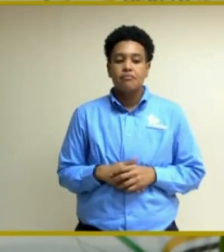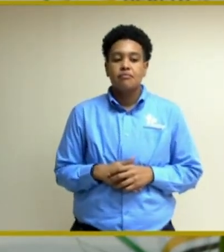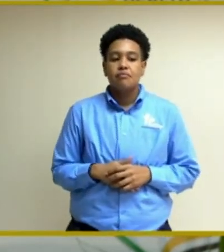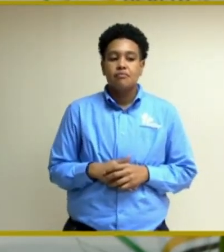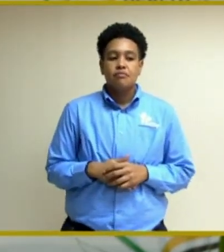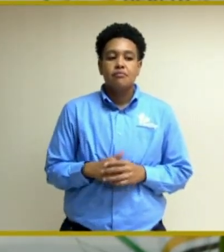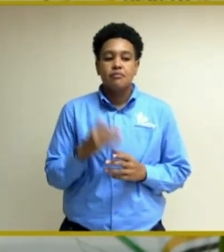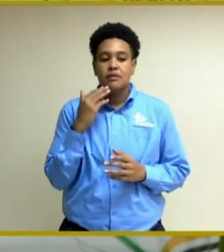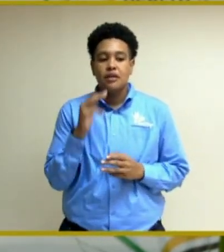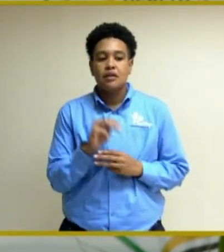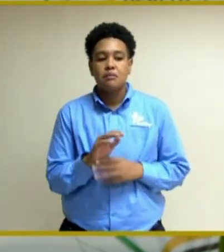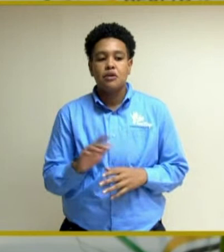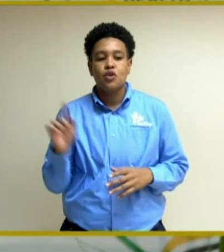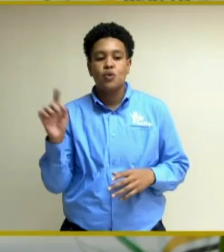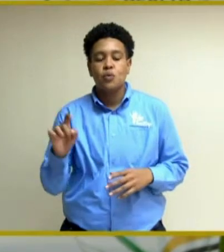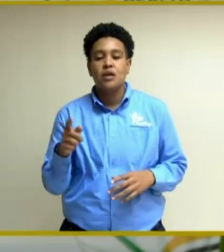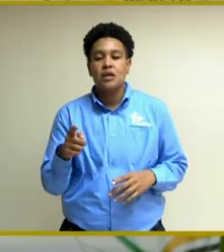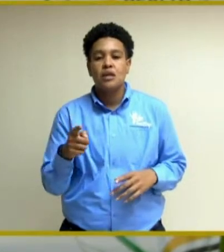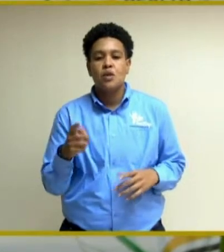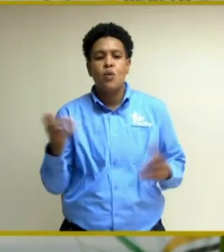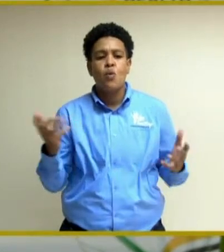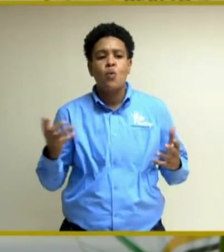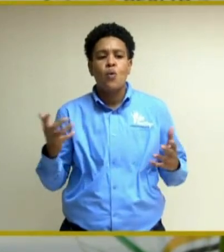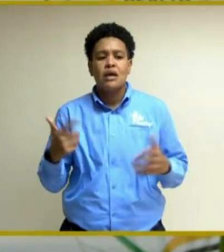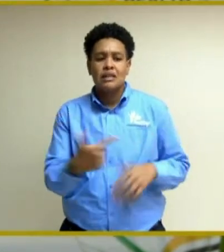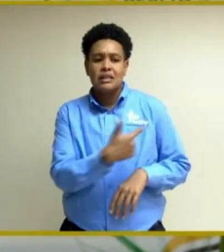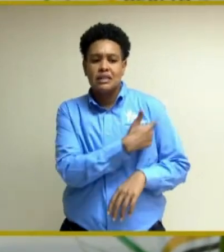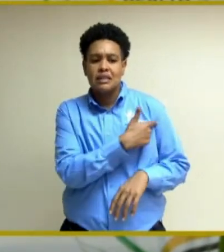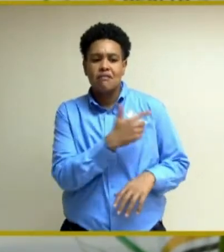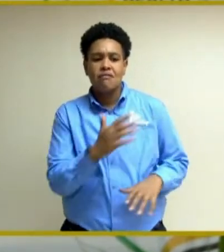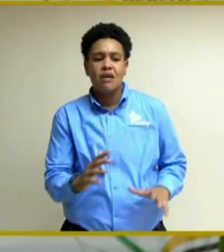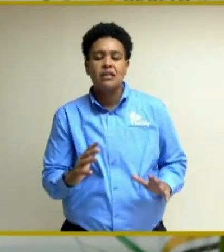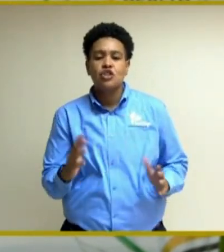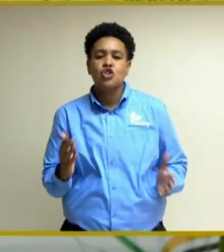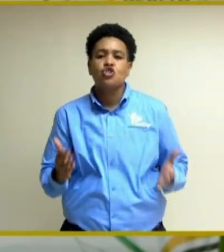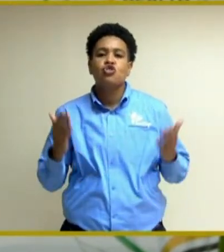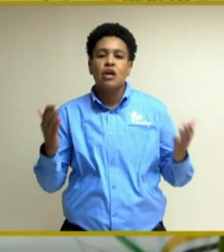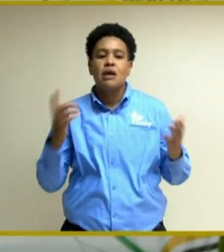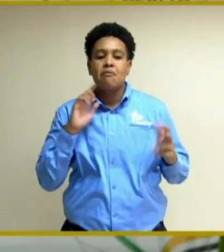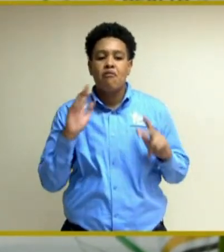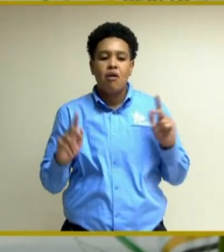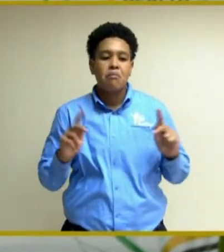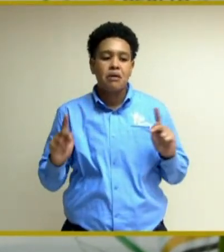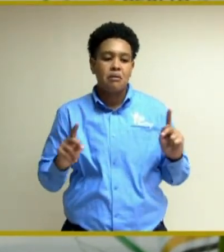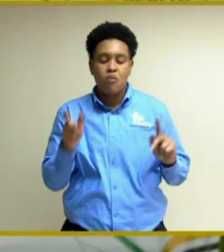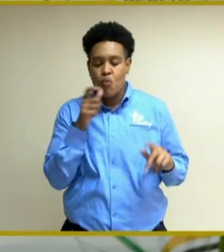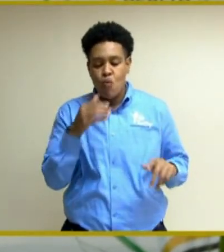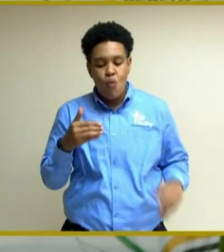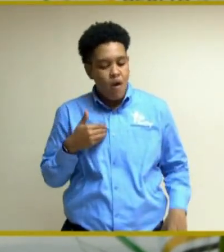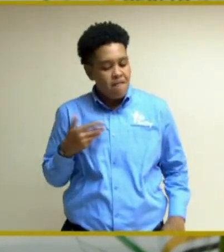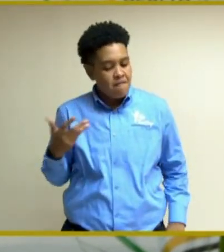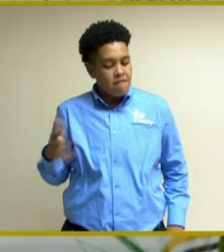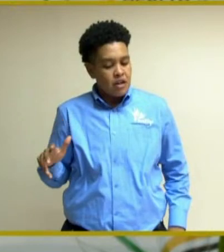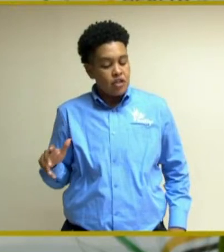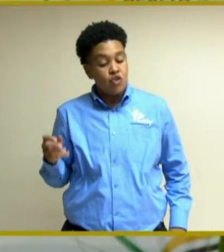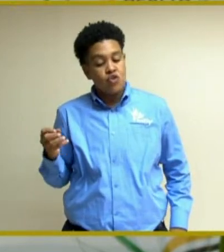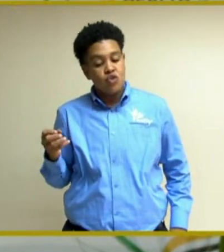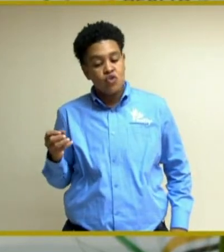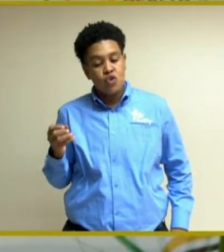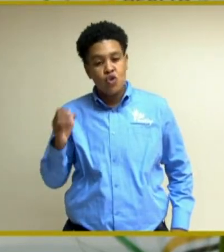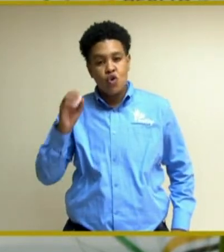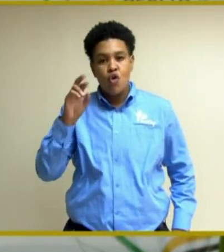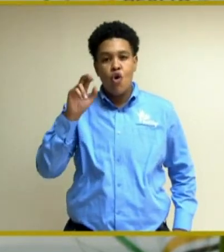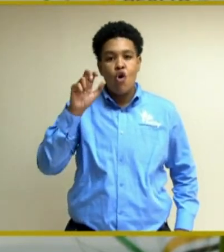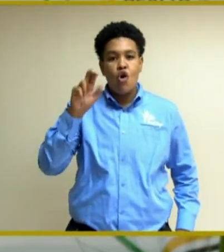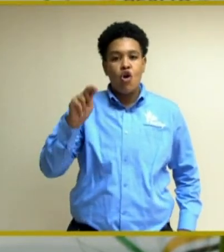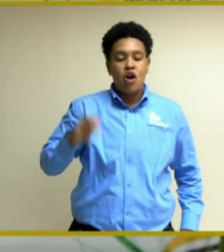Thank you very much, Minister. There's a question here. What is the vaccination recommendation for persons who have had an organ